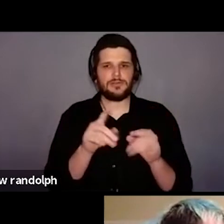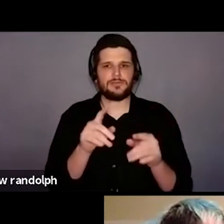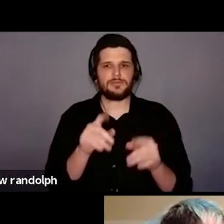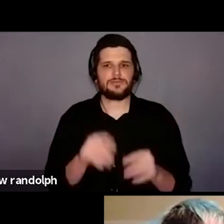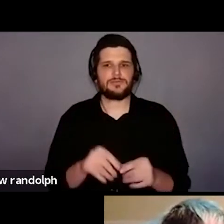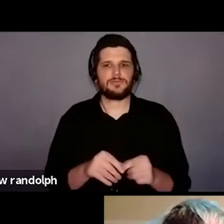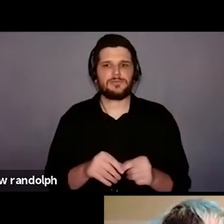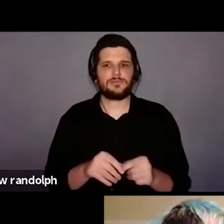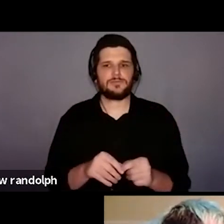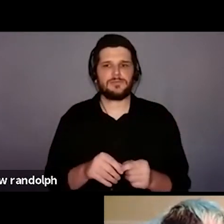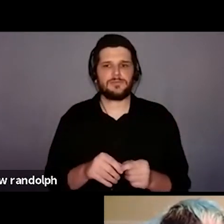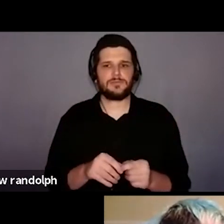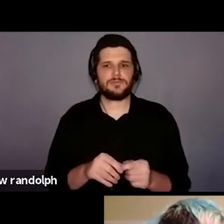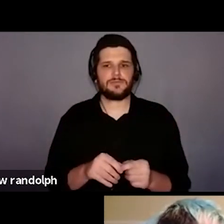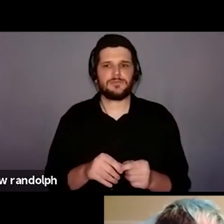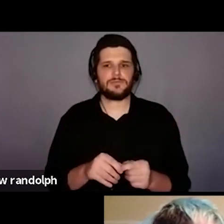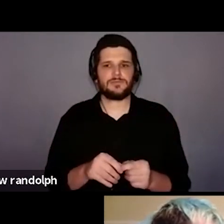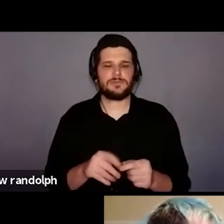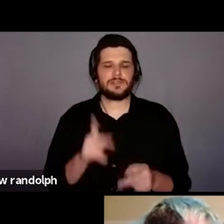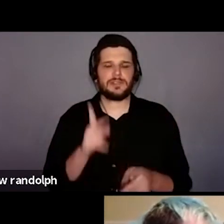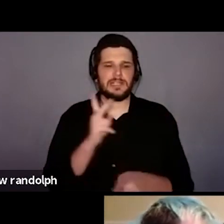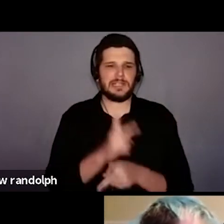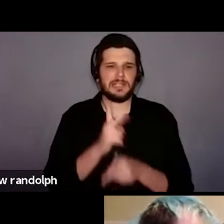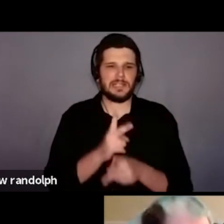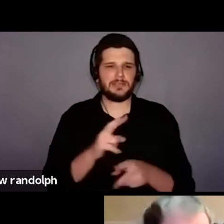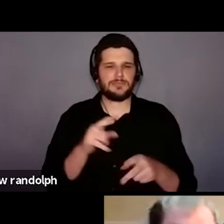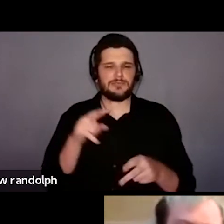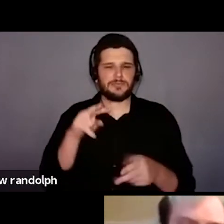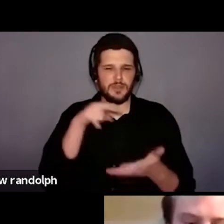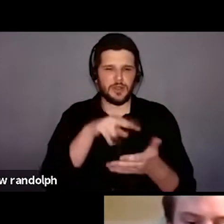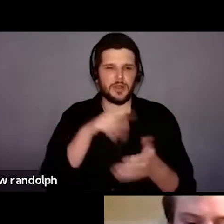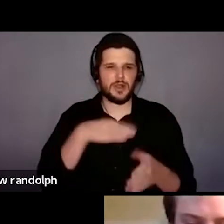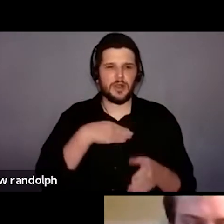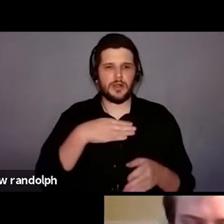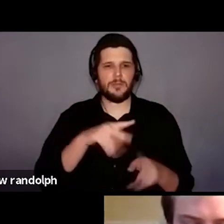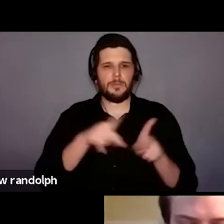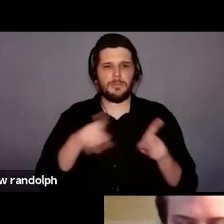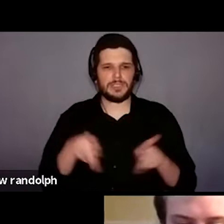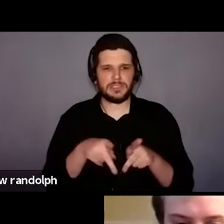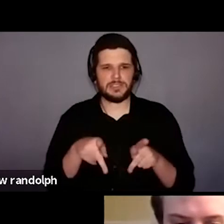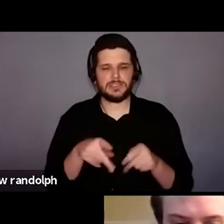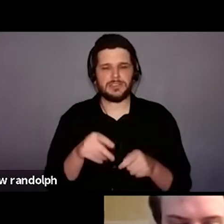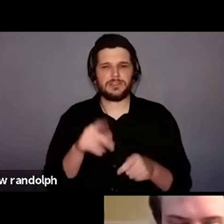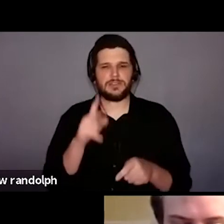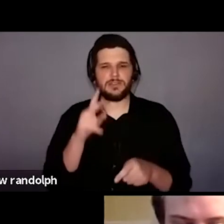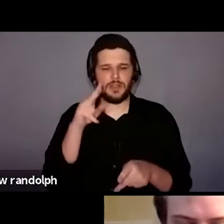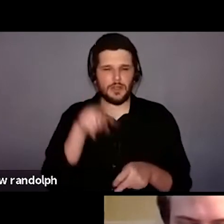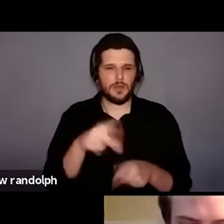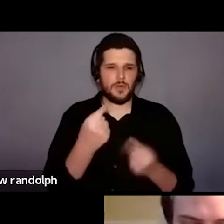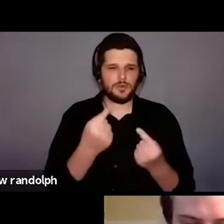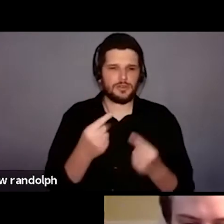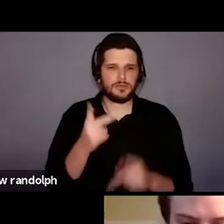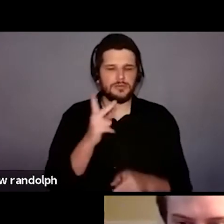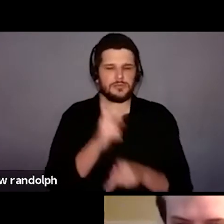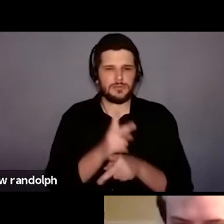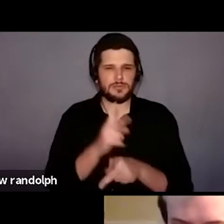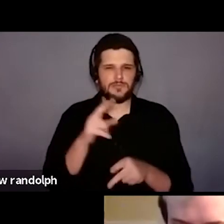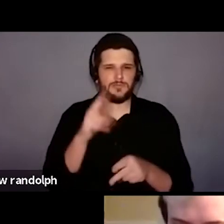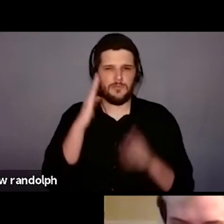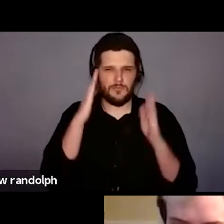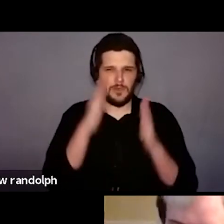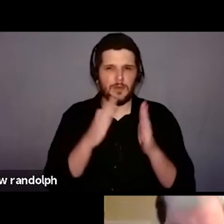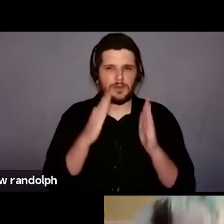to constantly be examining our position, and that we are